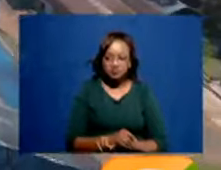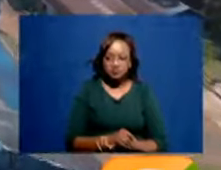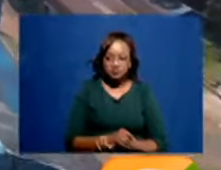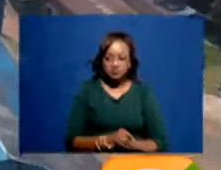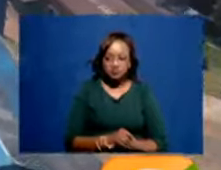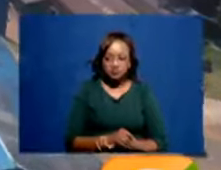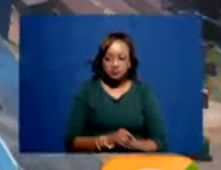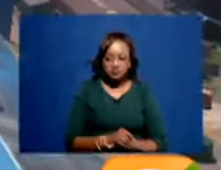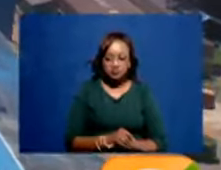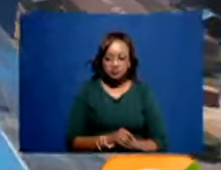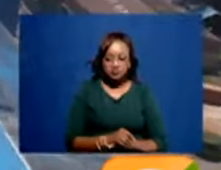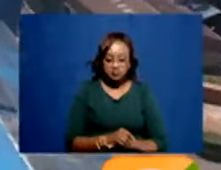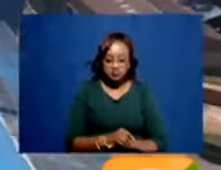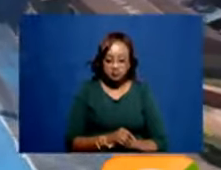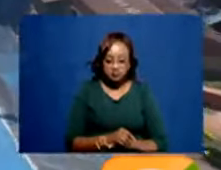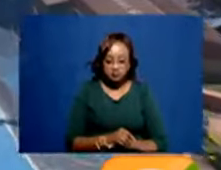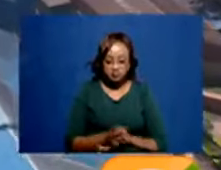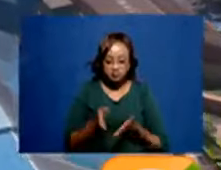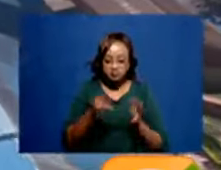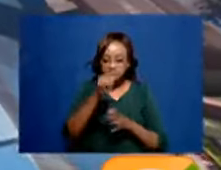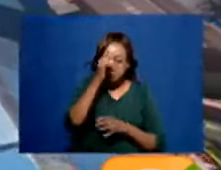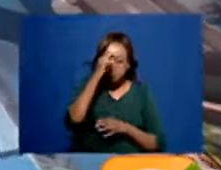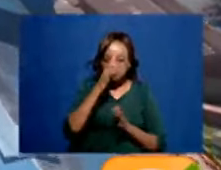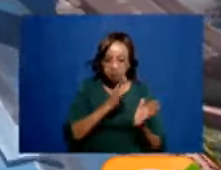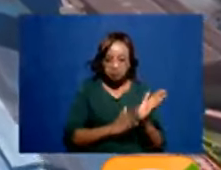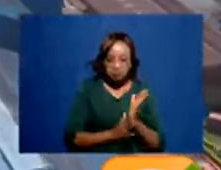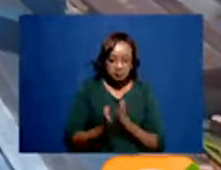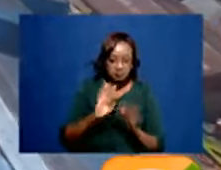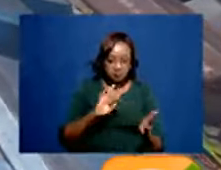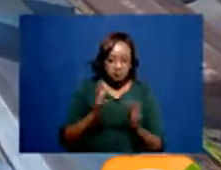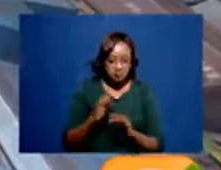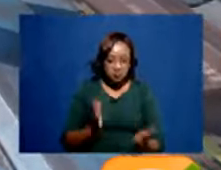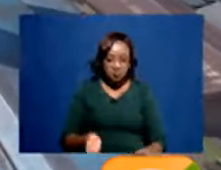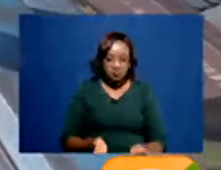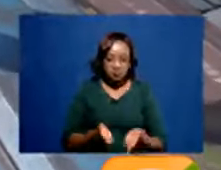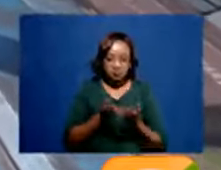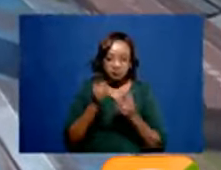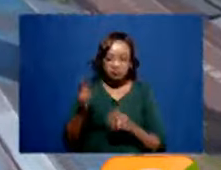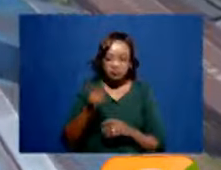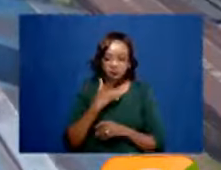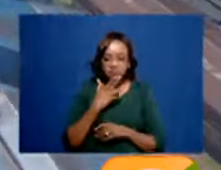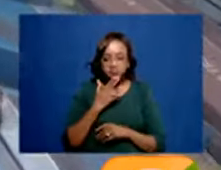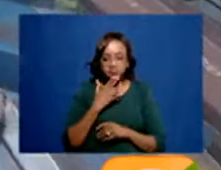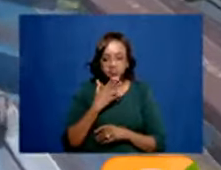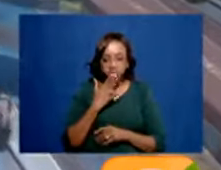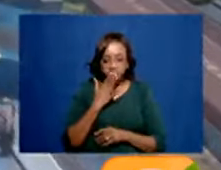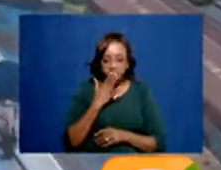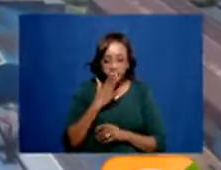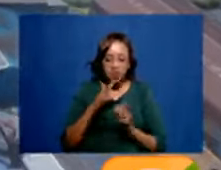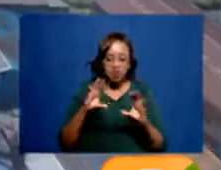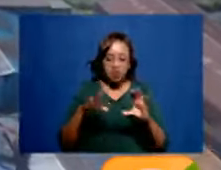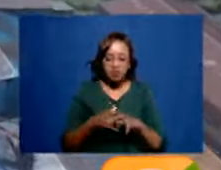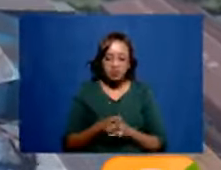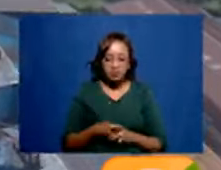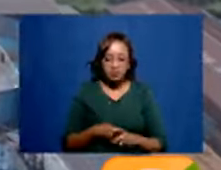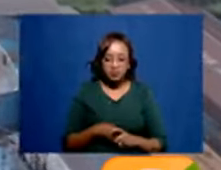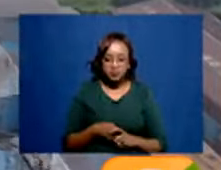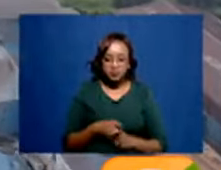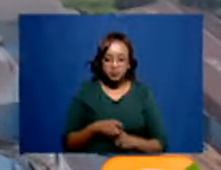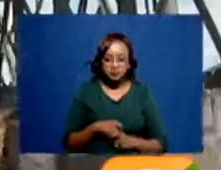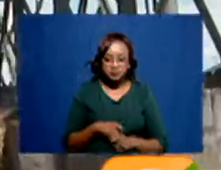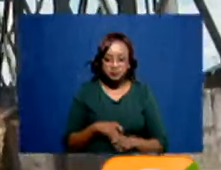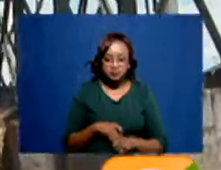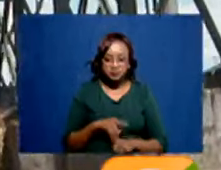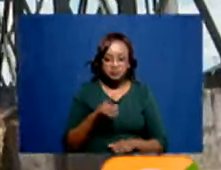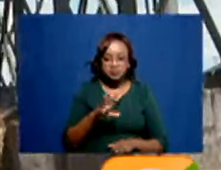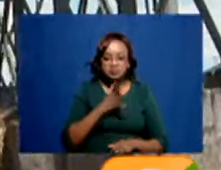As the government takes steps to revive the struggling sugar sector, Ken farmers are keenly waiting for the promised results. Speaking in